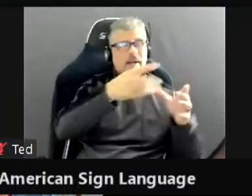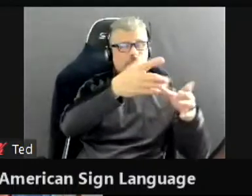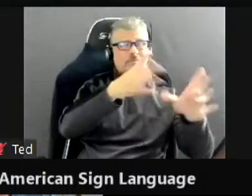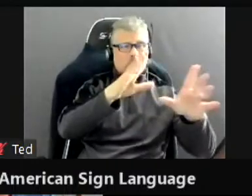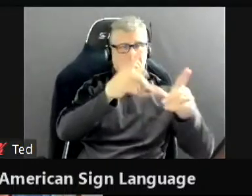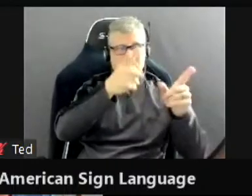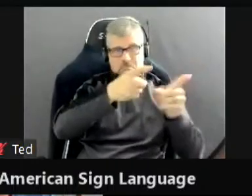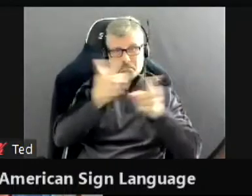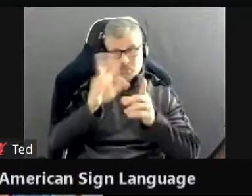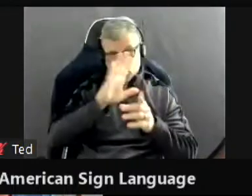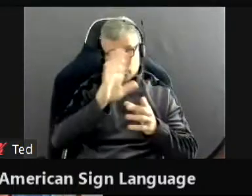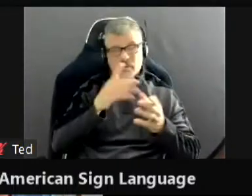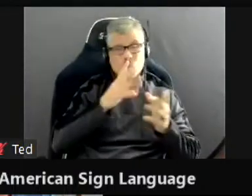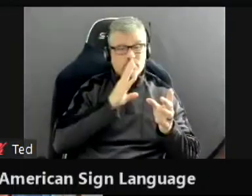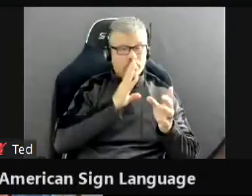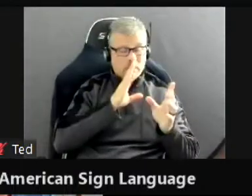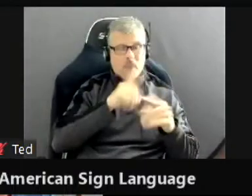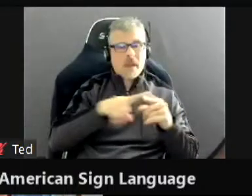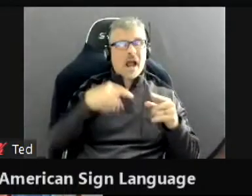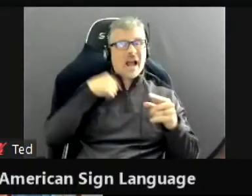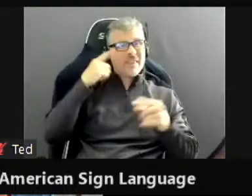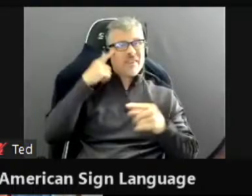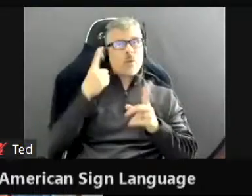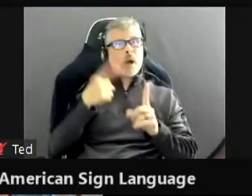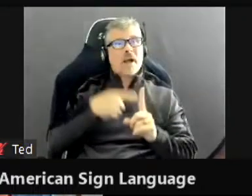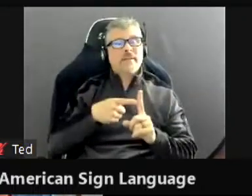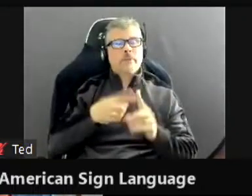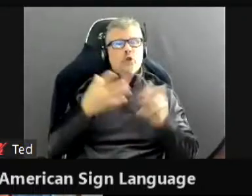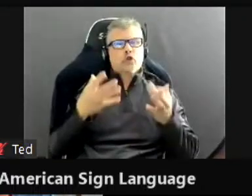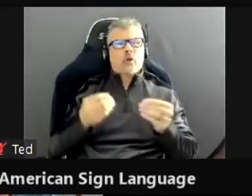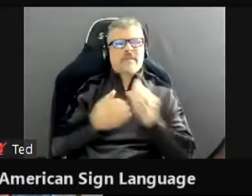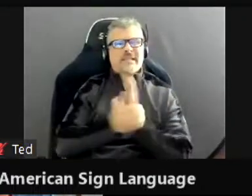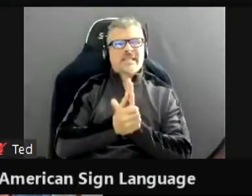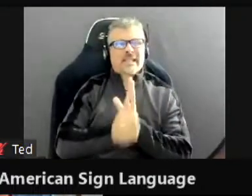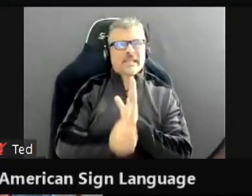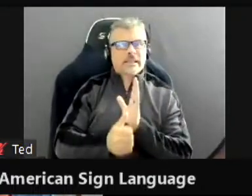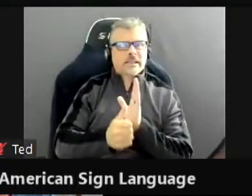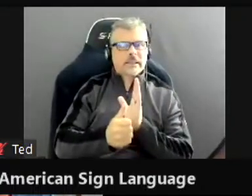soft skills would be the best thing across the board